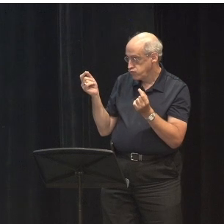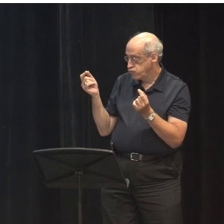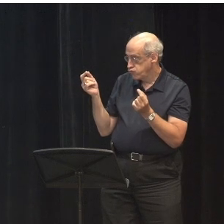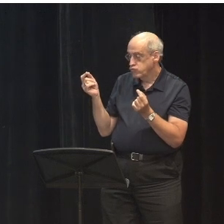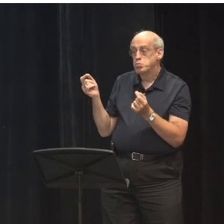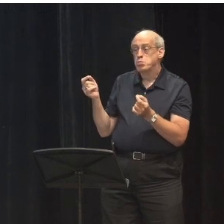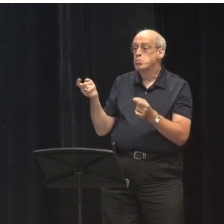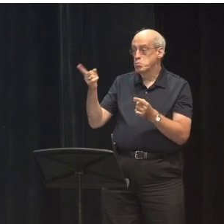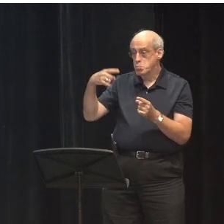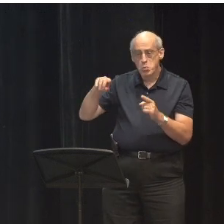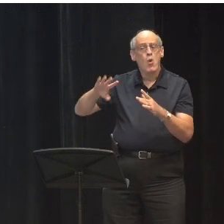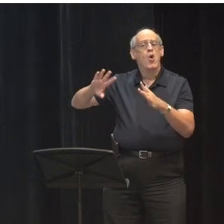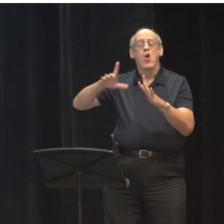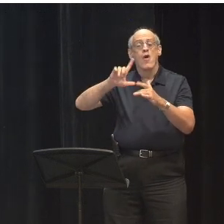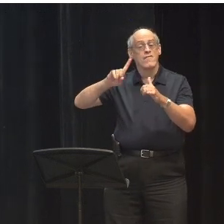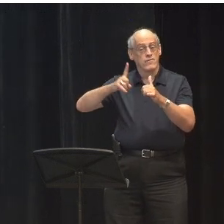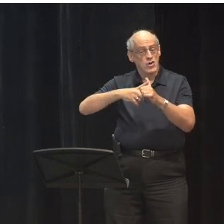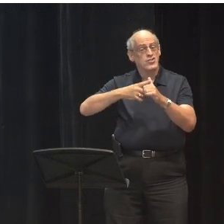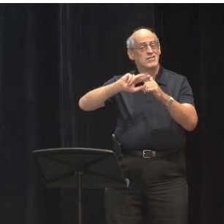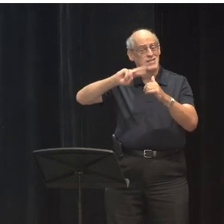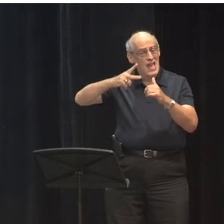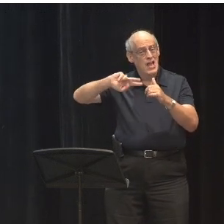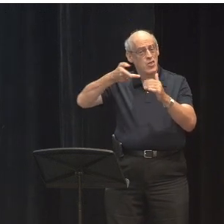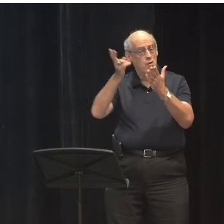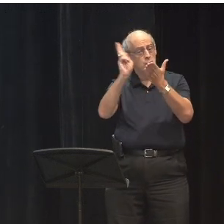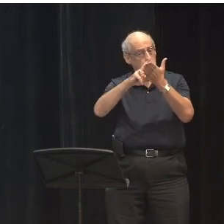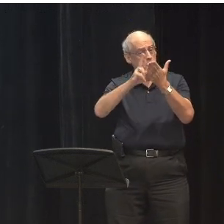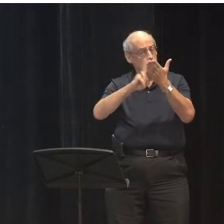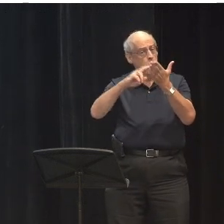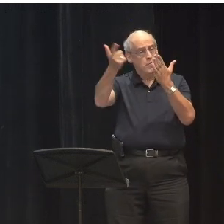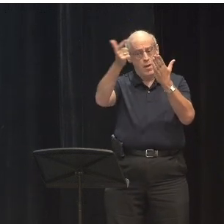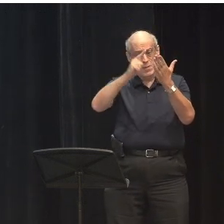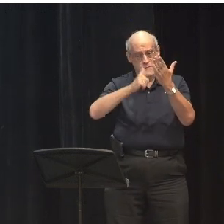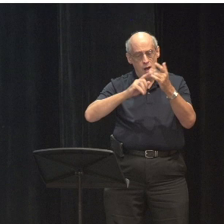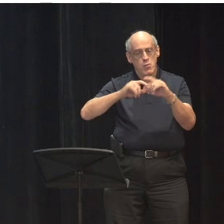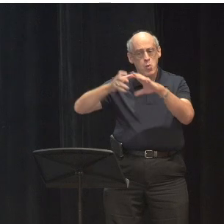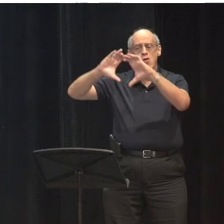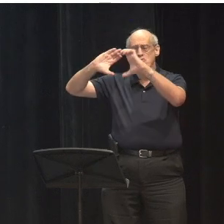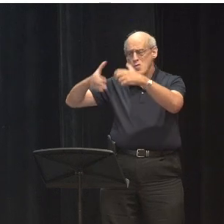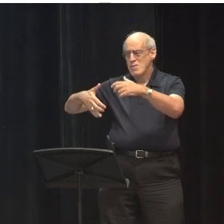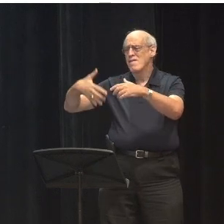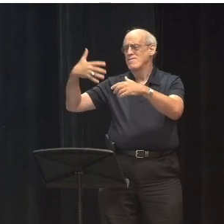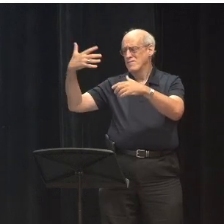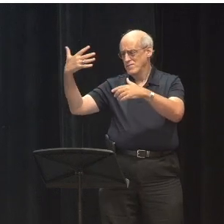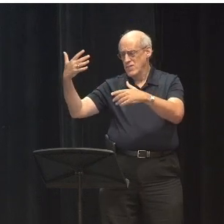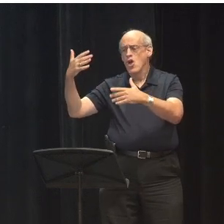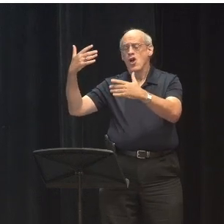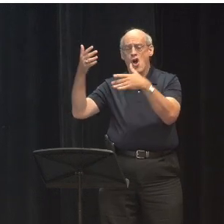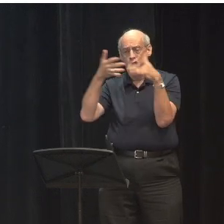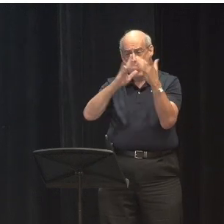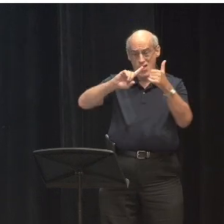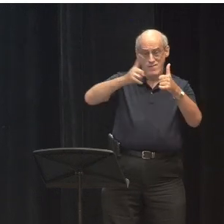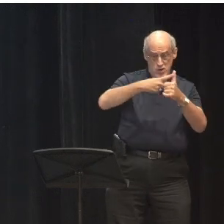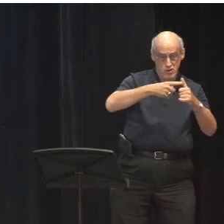from people in the order in which they registered, and we're going to rotate in groups, starting with a group from online,